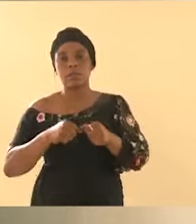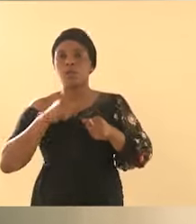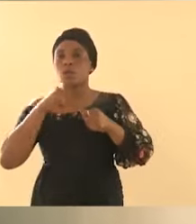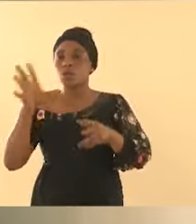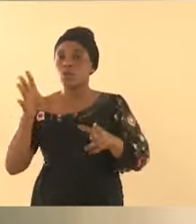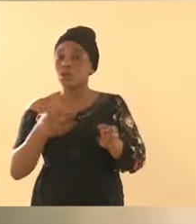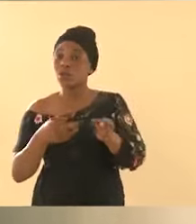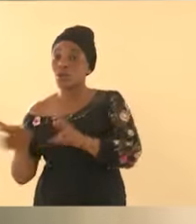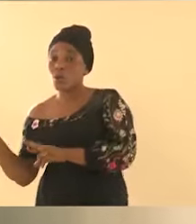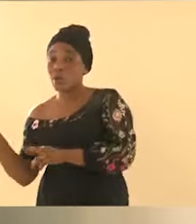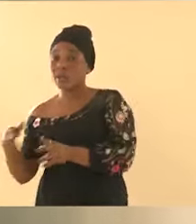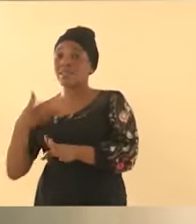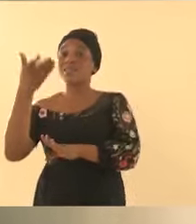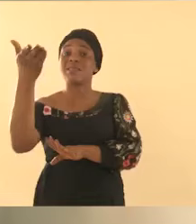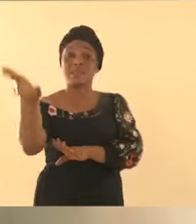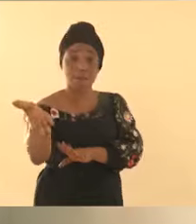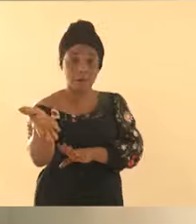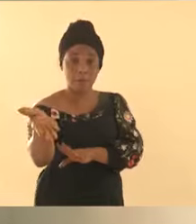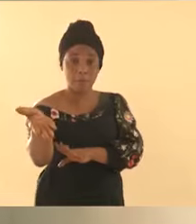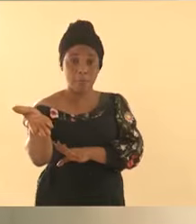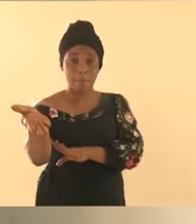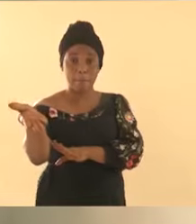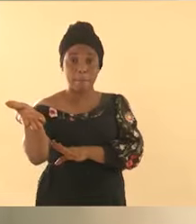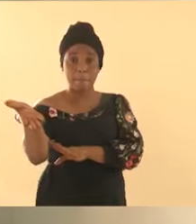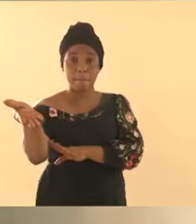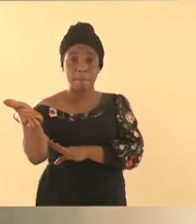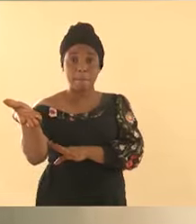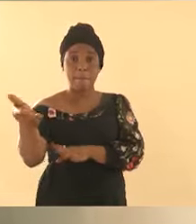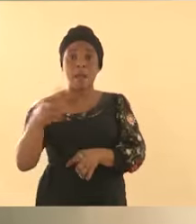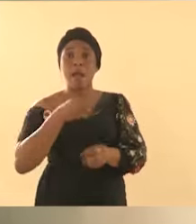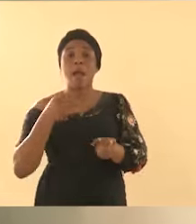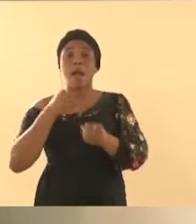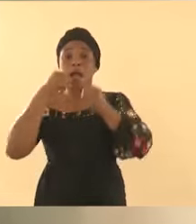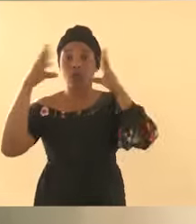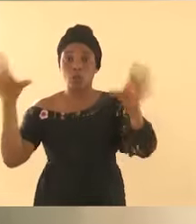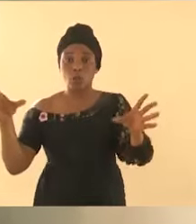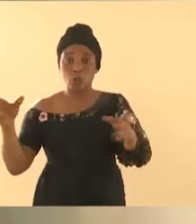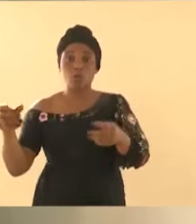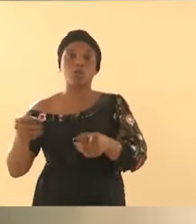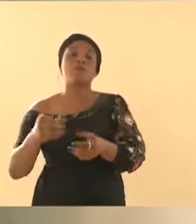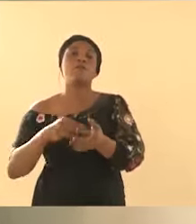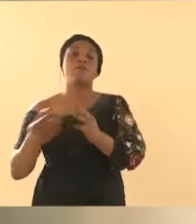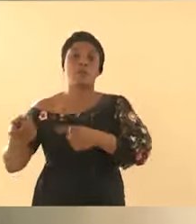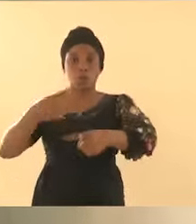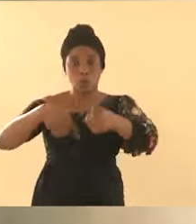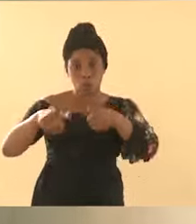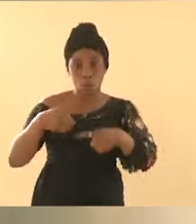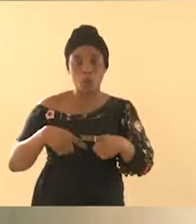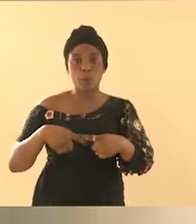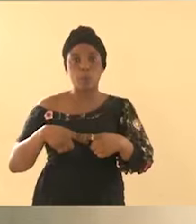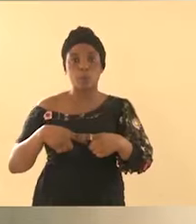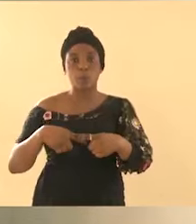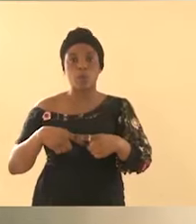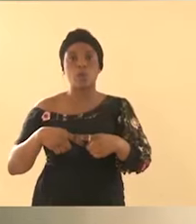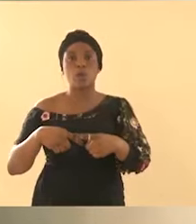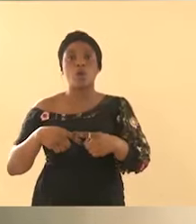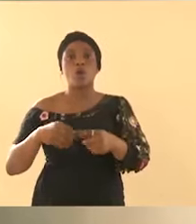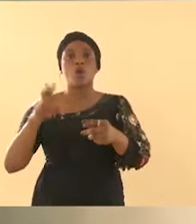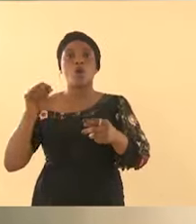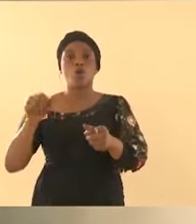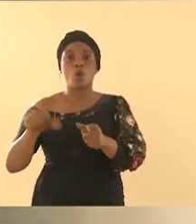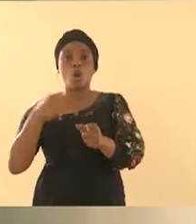Nor principalities. Nothing already in existence. Nothing already in existence. And nothing still to come. And nothing still